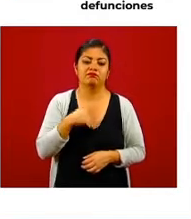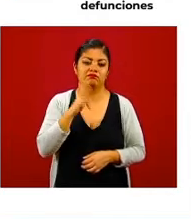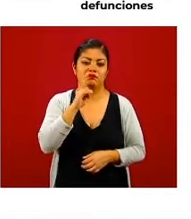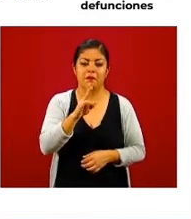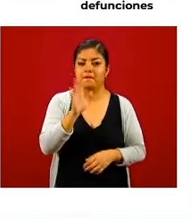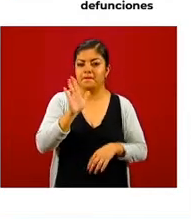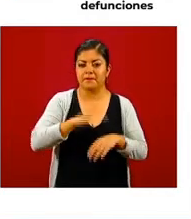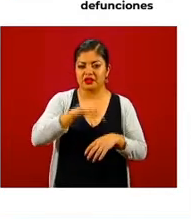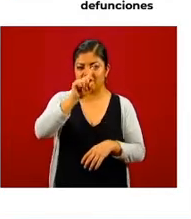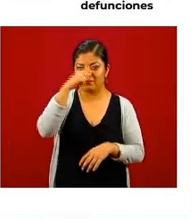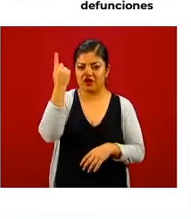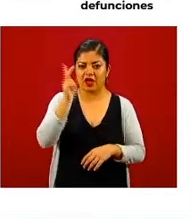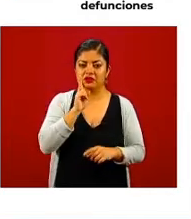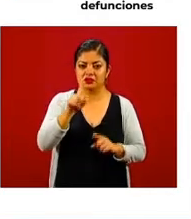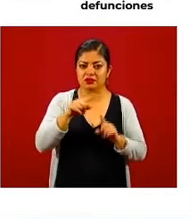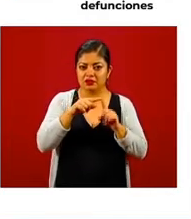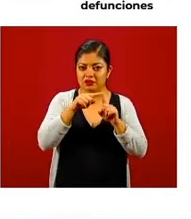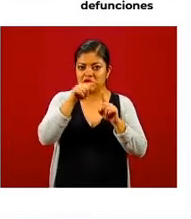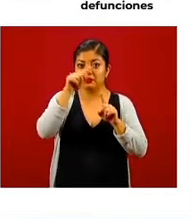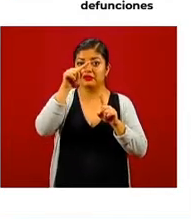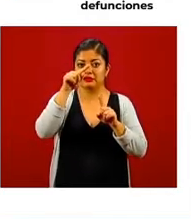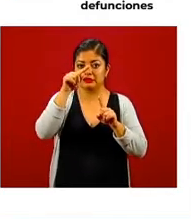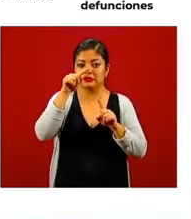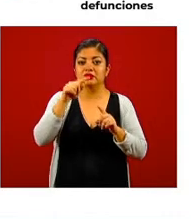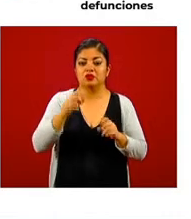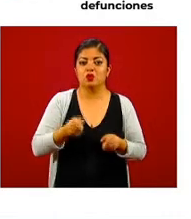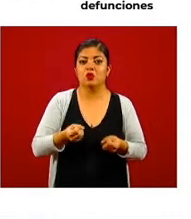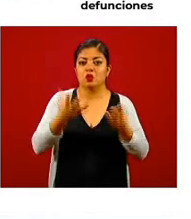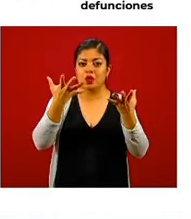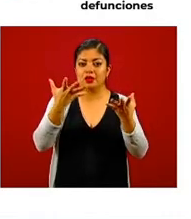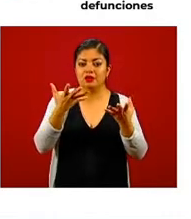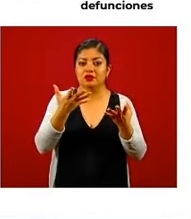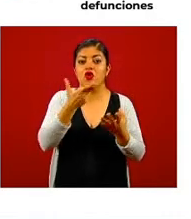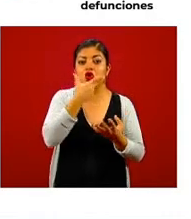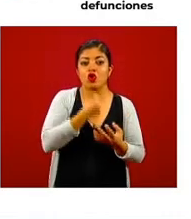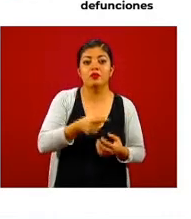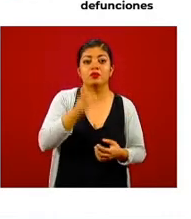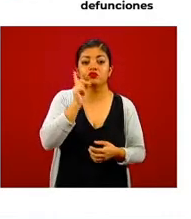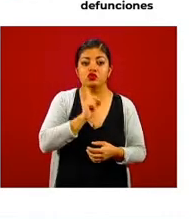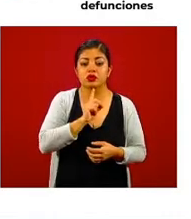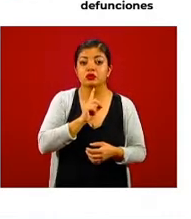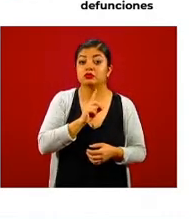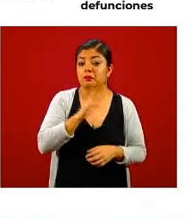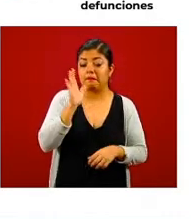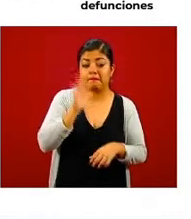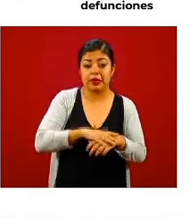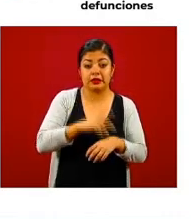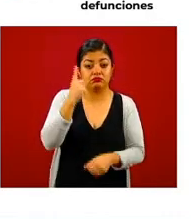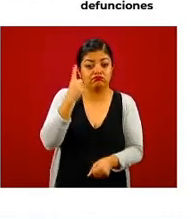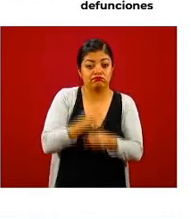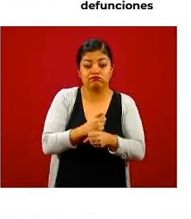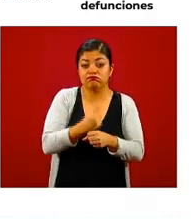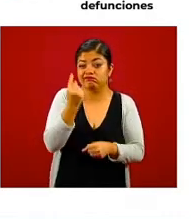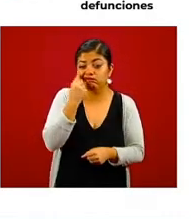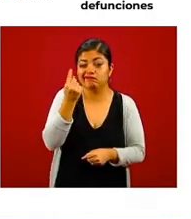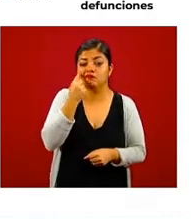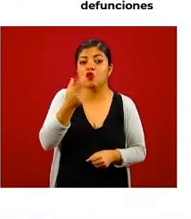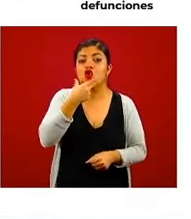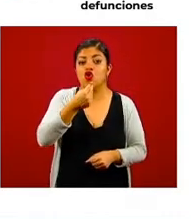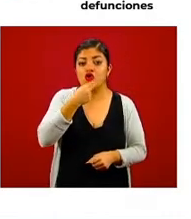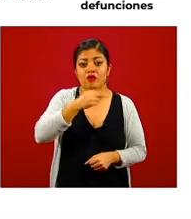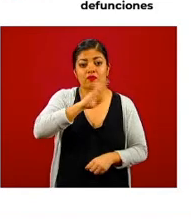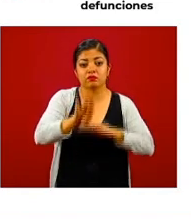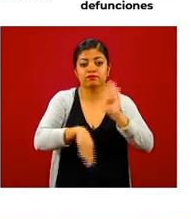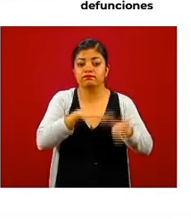COVID-19. Here we can really tell how that inclination of the bar graphs by sex show us